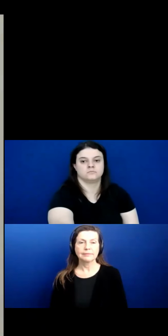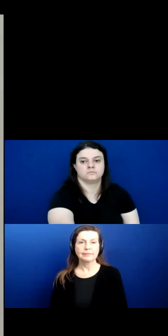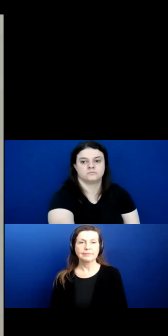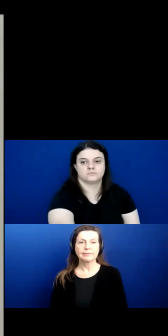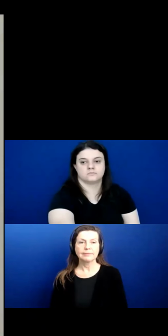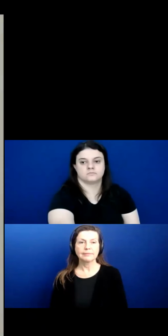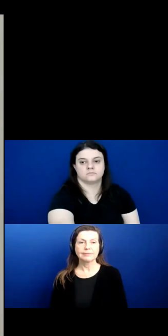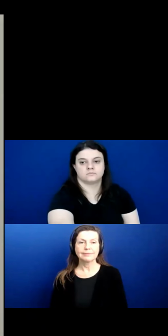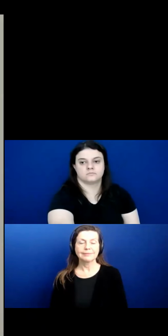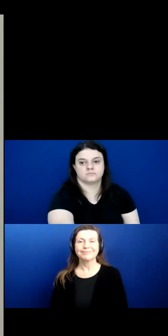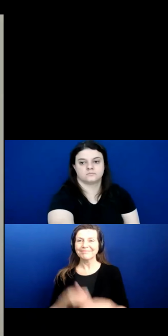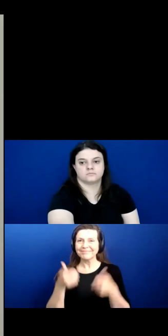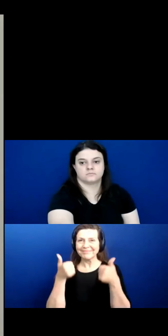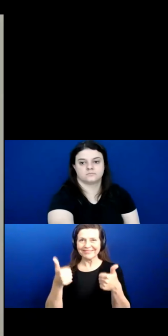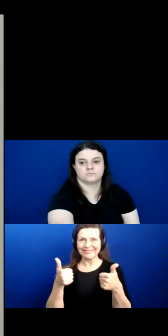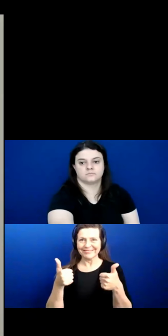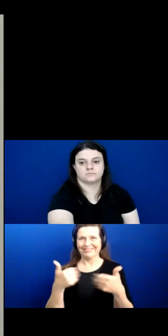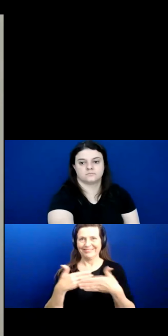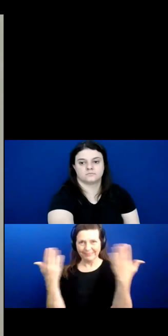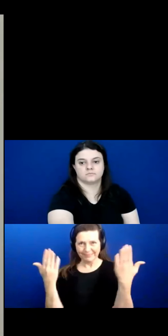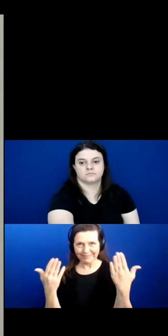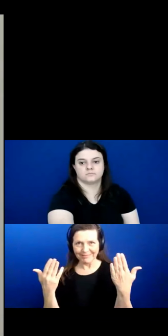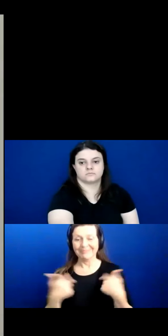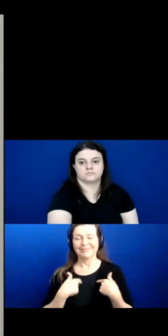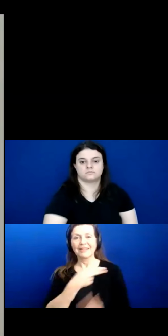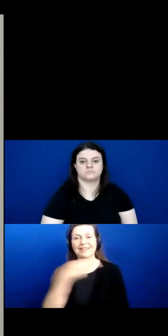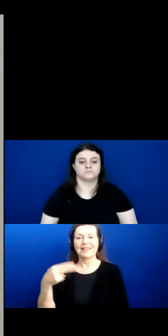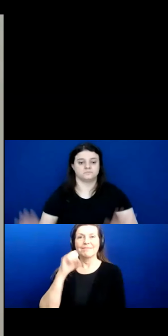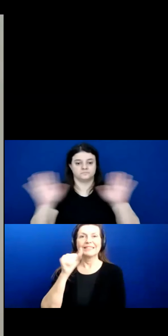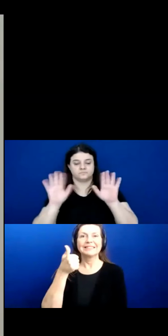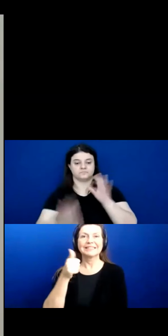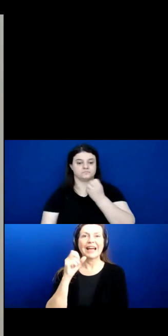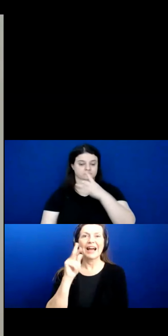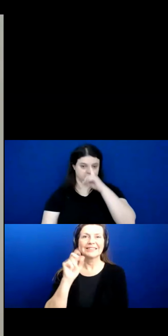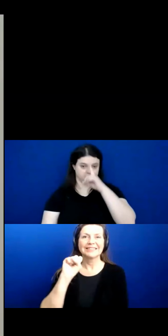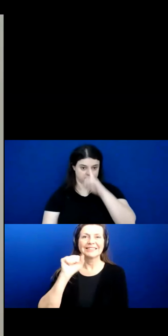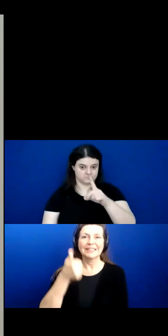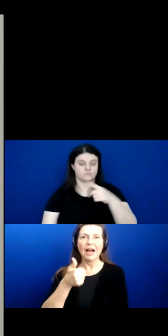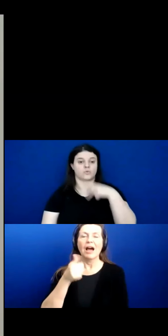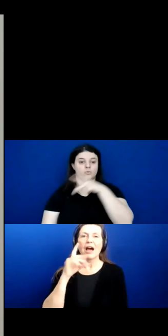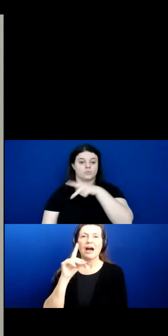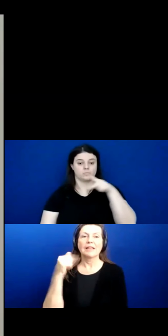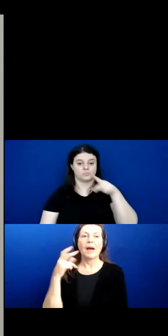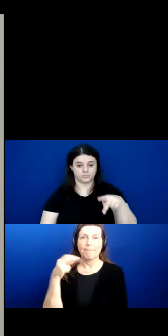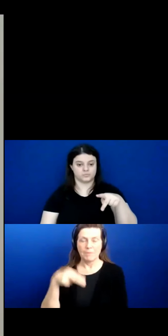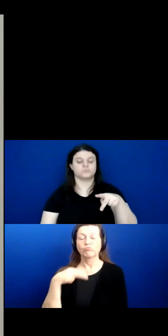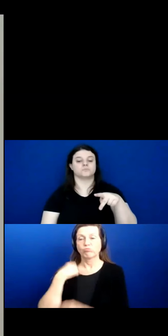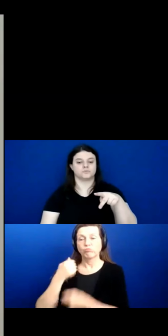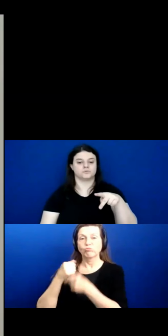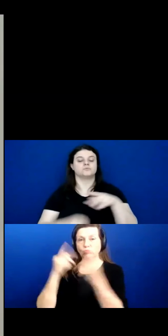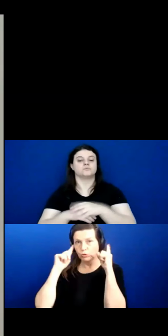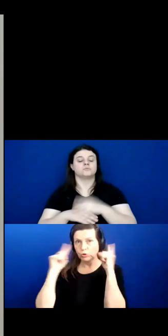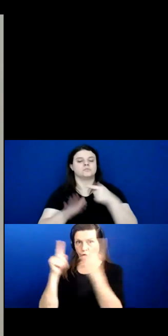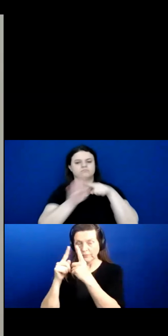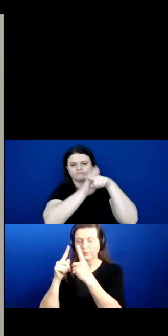Yes. Good afternoon. My name is Saskia Damen. I work as an assistant professor at the University of Groningen and as a senior researcher